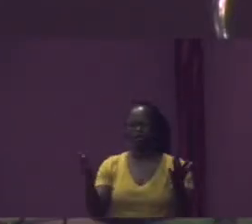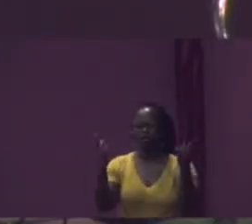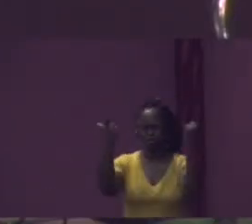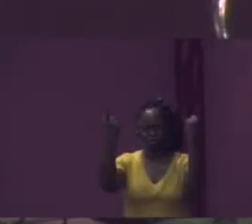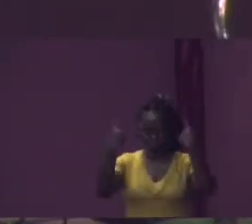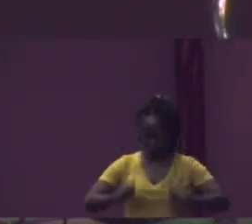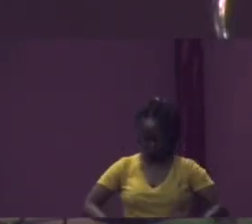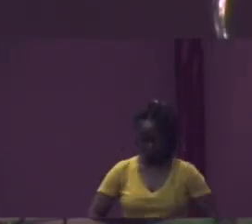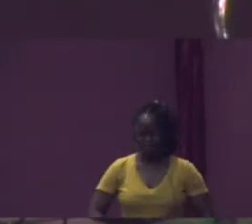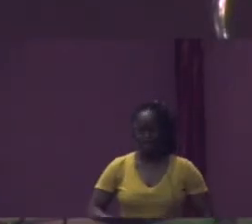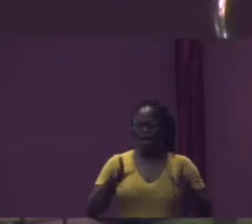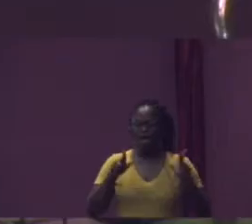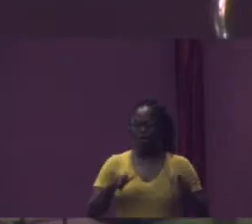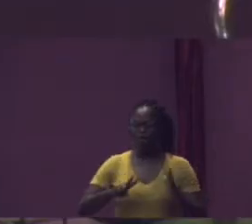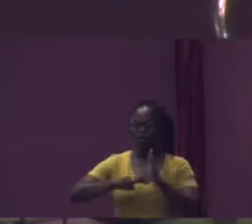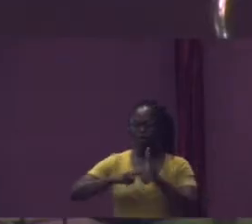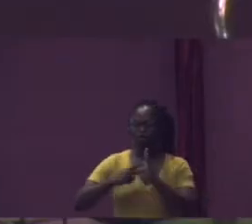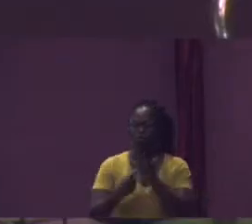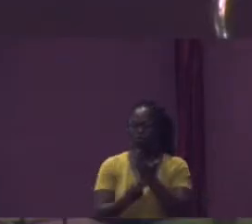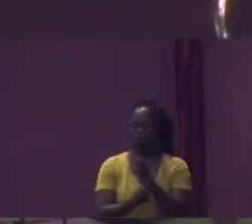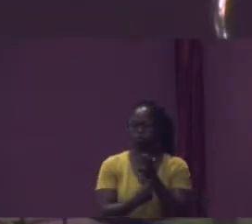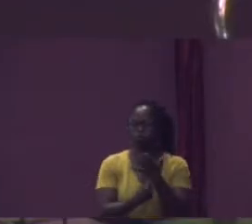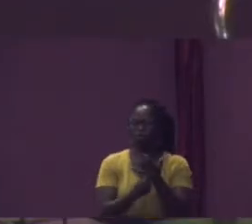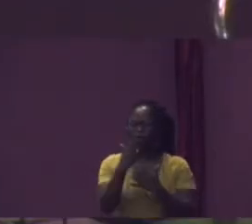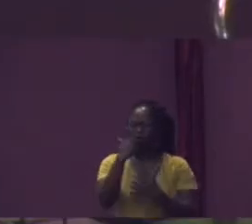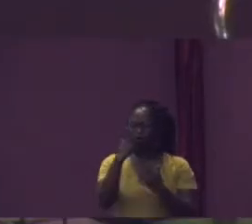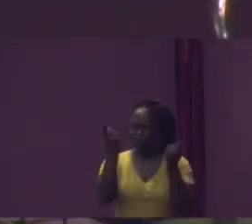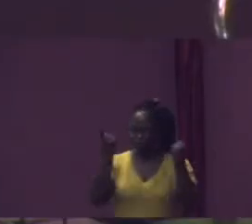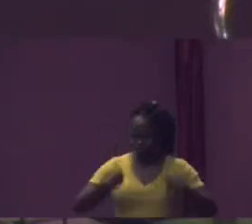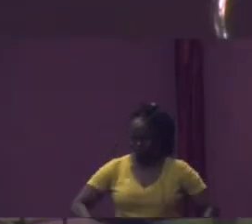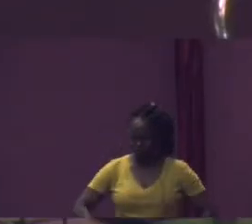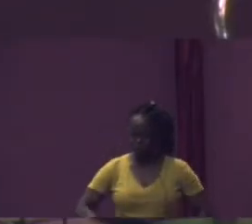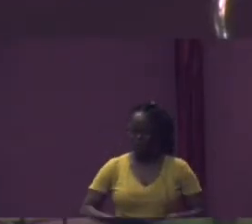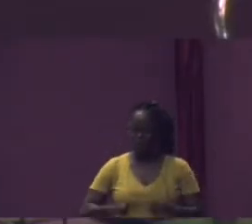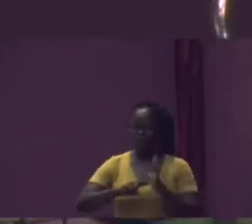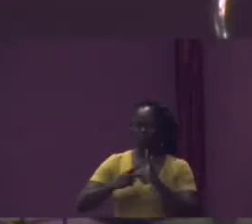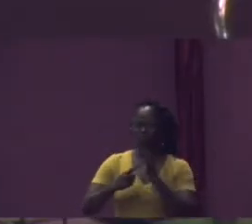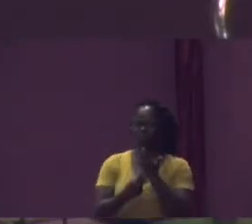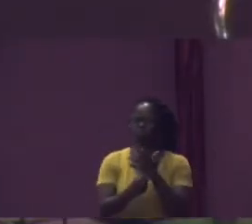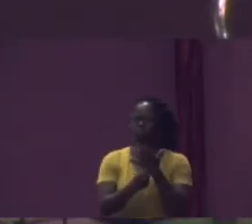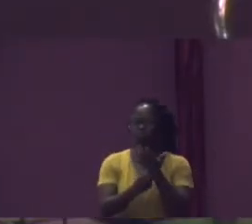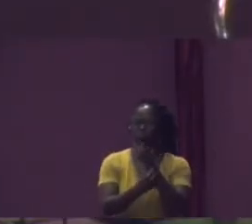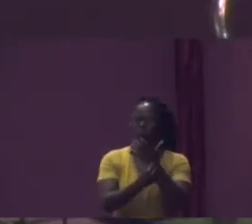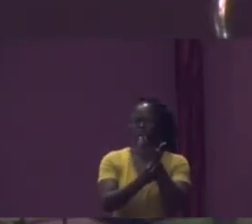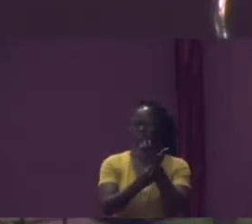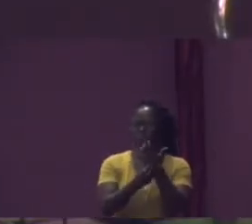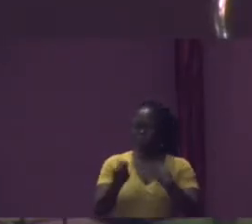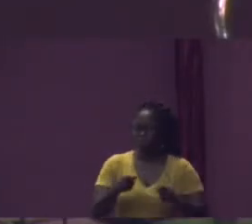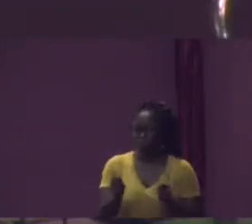superiority of technologies used to correct and counteract deficiencies to improve the performance.